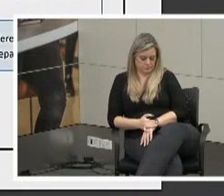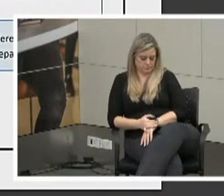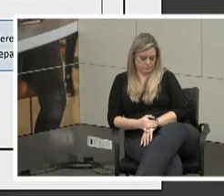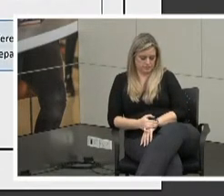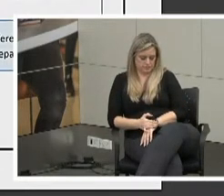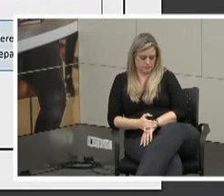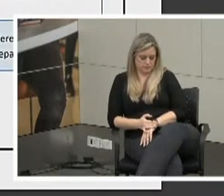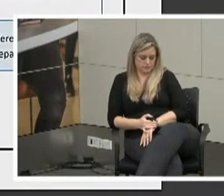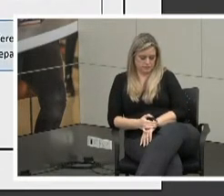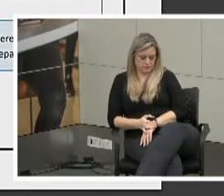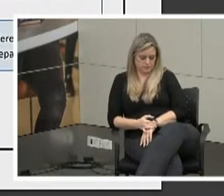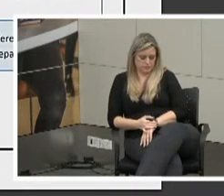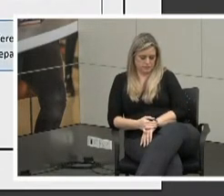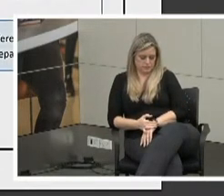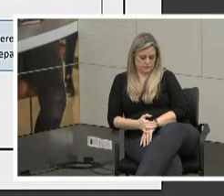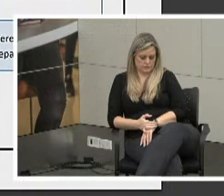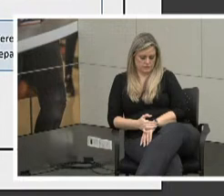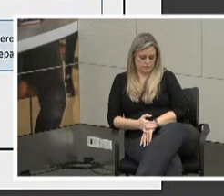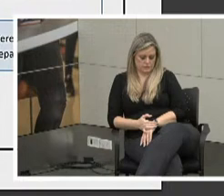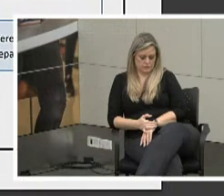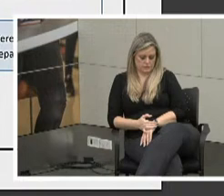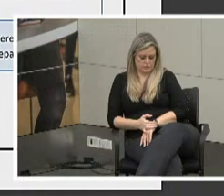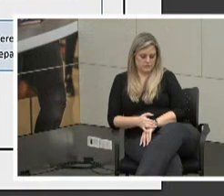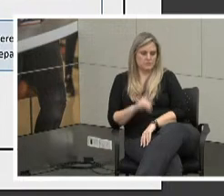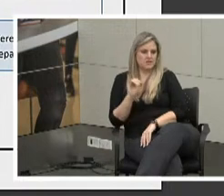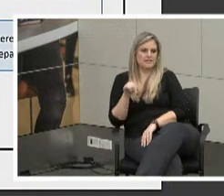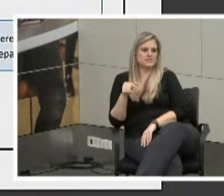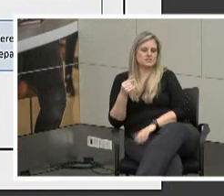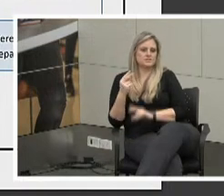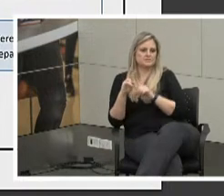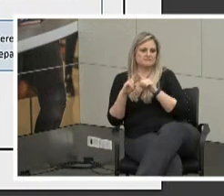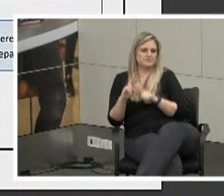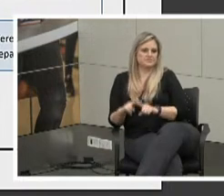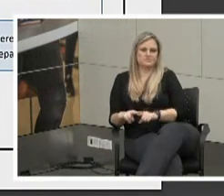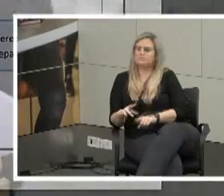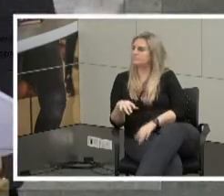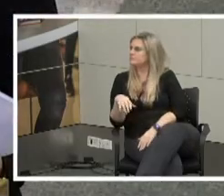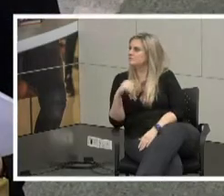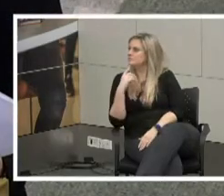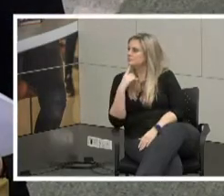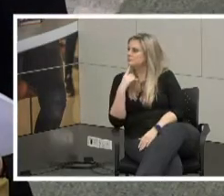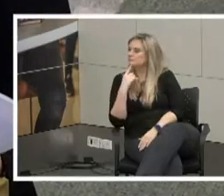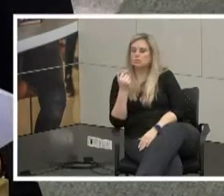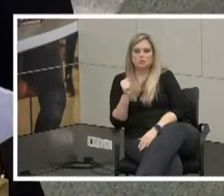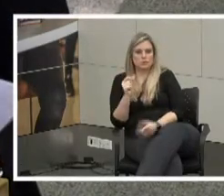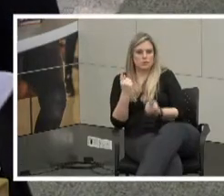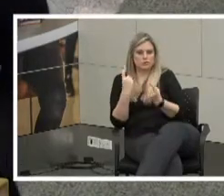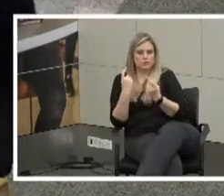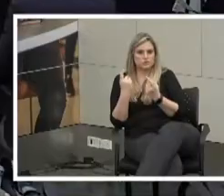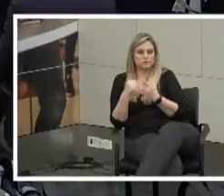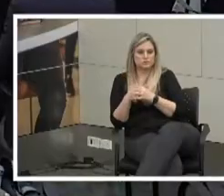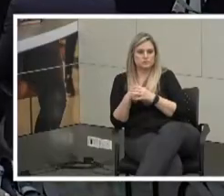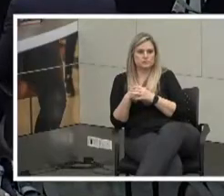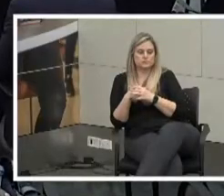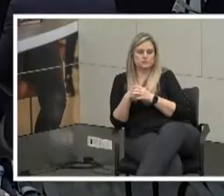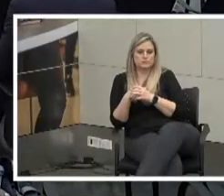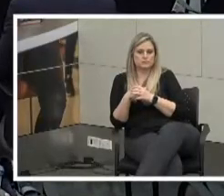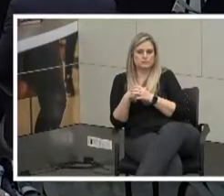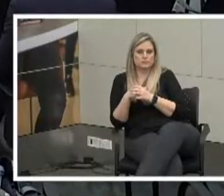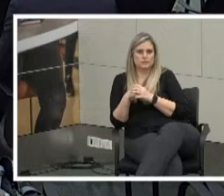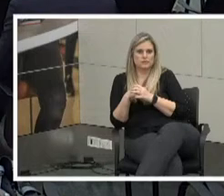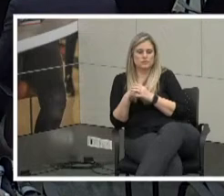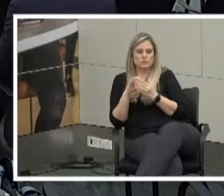forward and then that's just a glossery for ts are there any questions on um